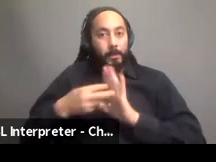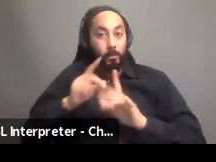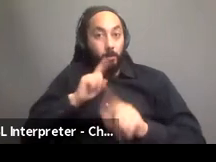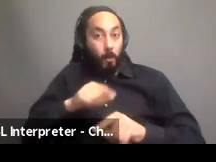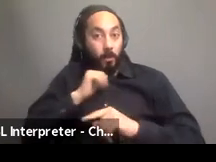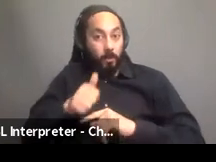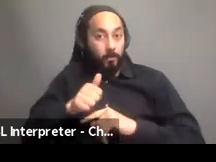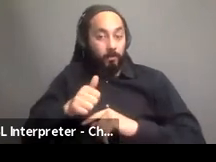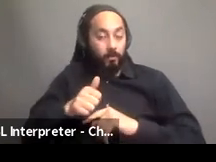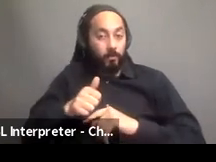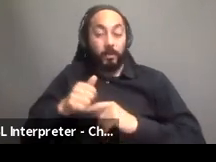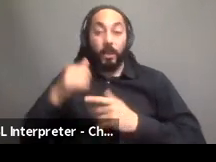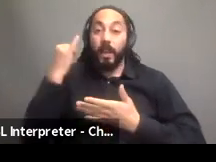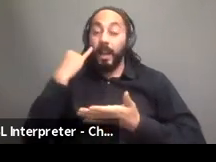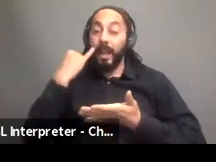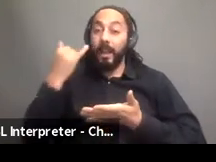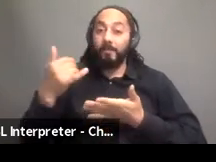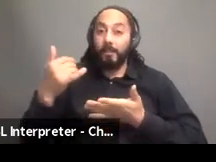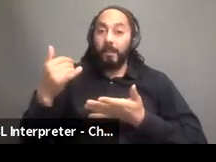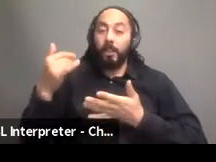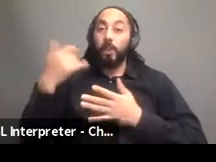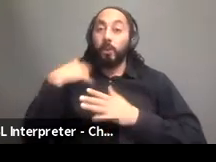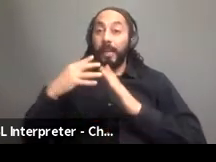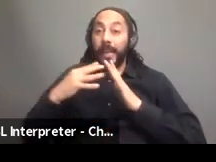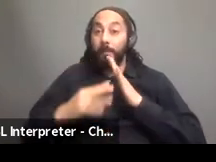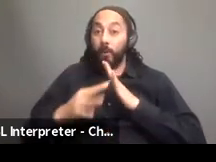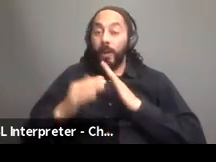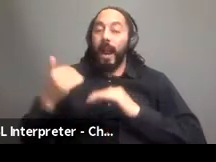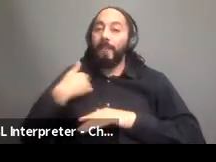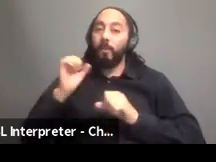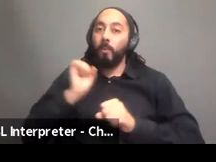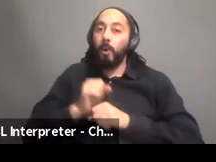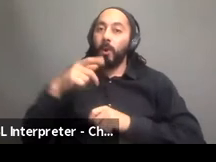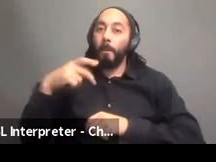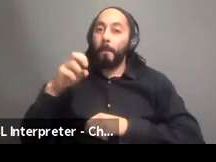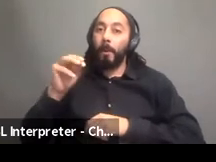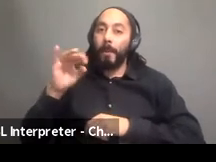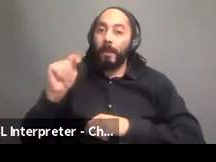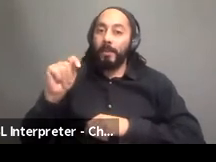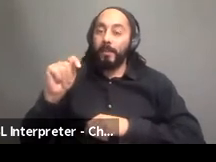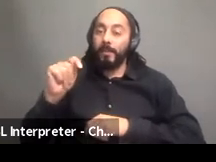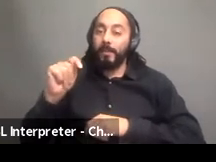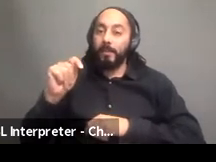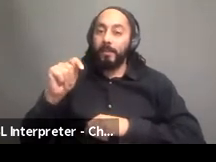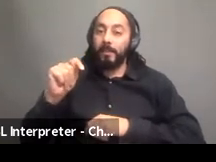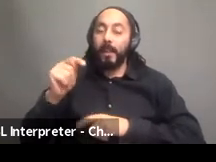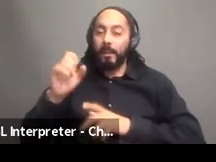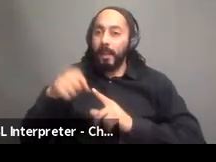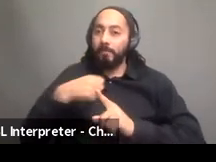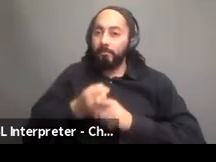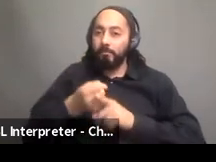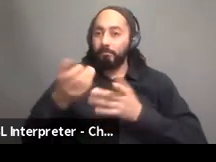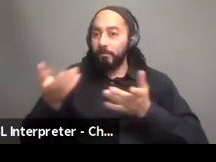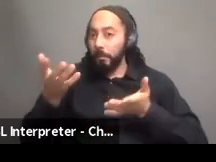possibly losing a work permit, for example. So then we have a couple more like work experience, your position at